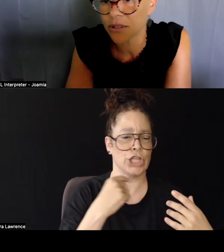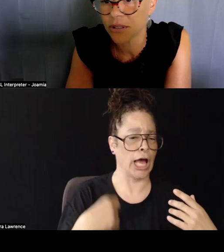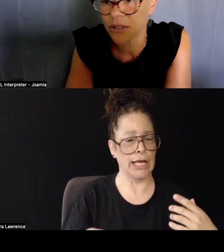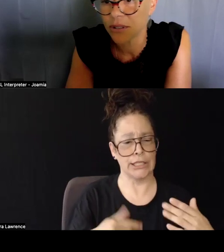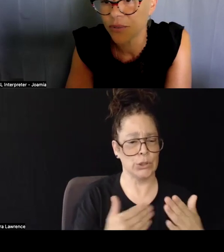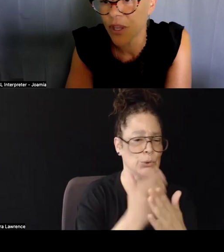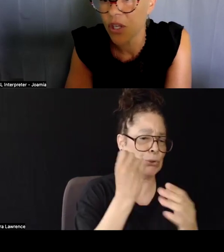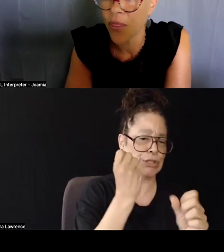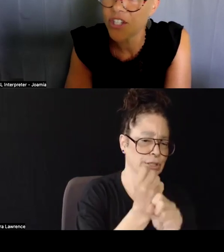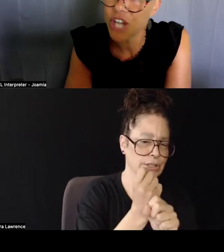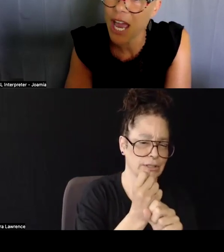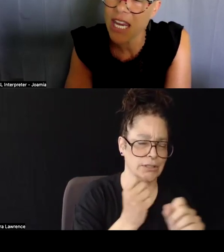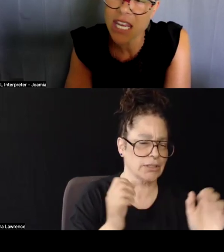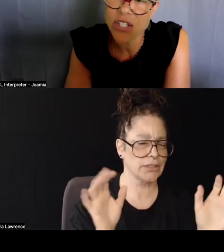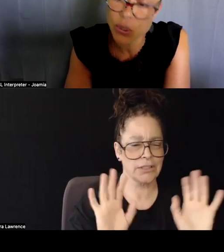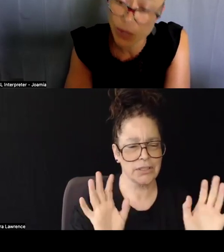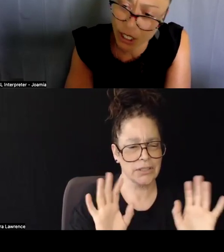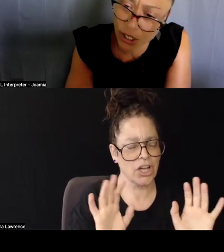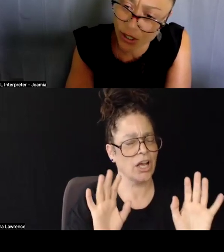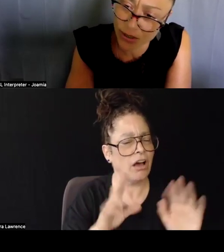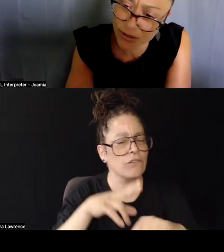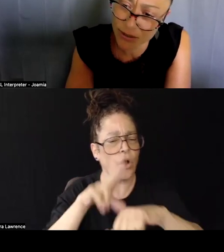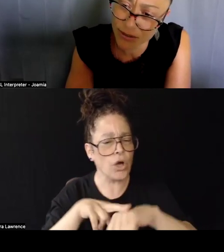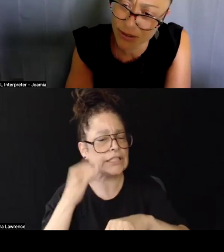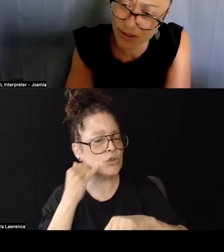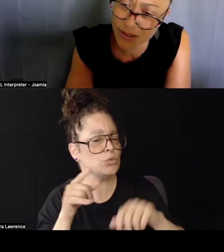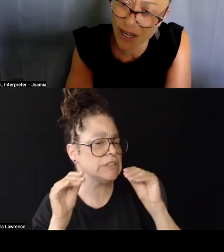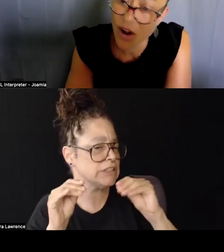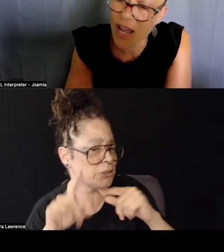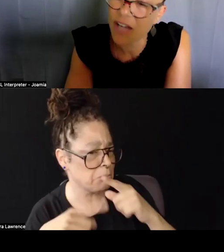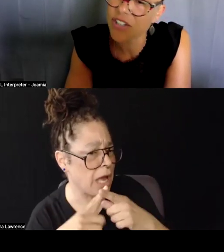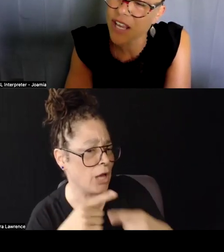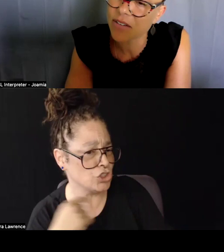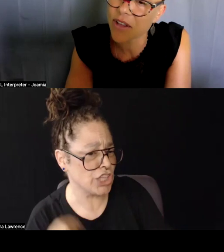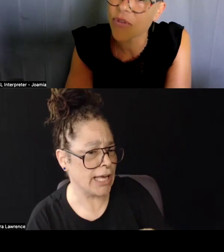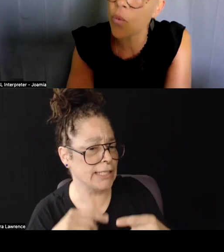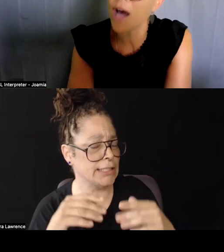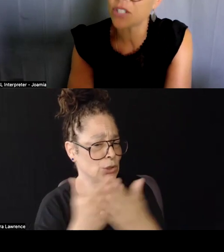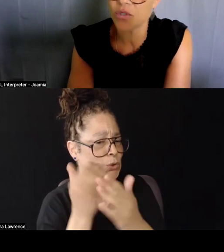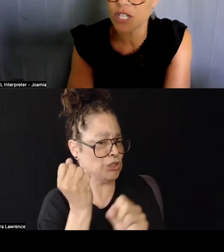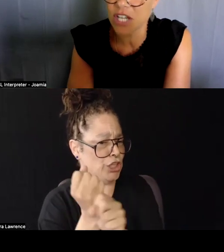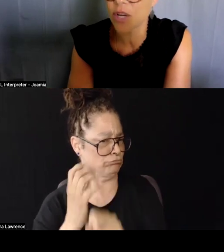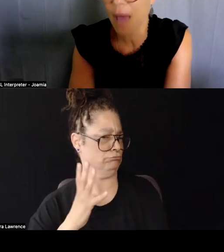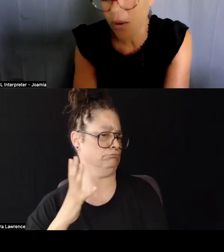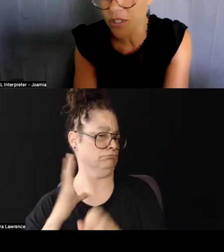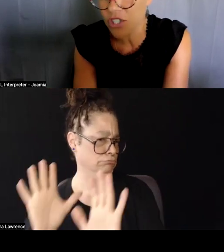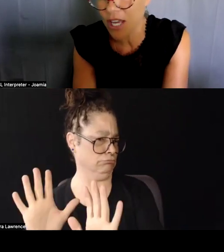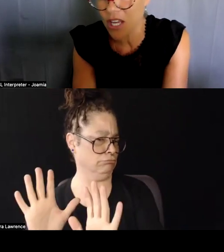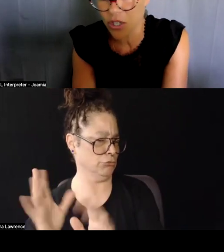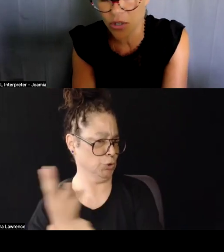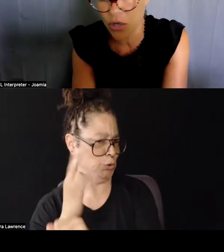about, the Chinese New Year. I understand if you want to teach